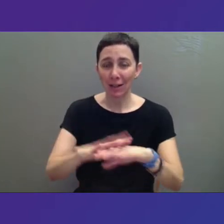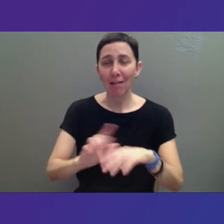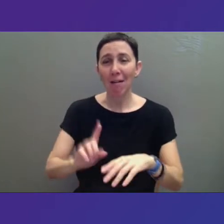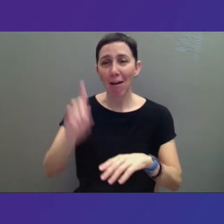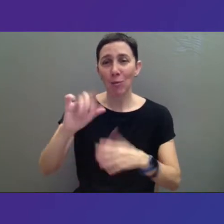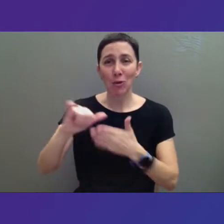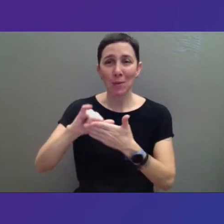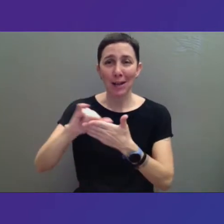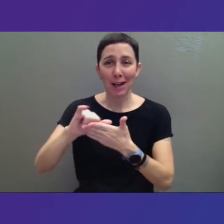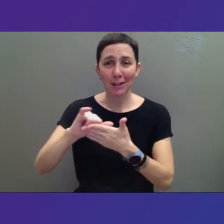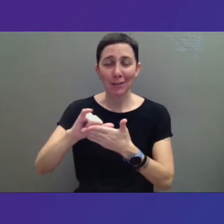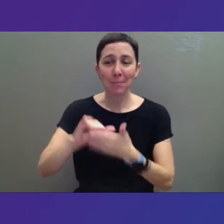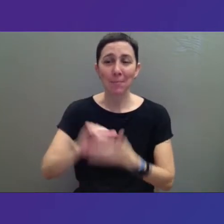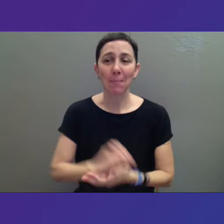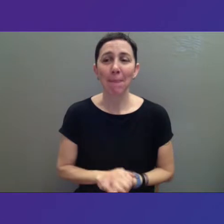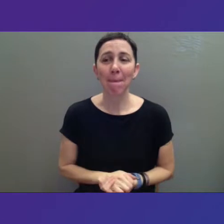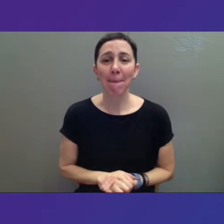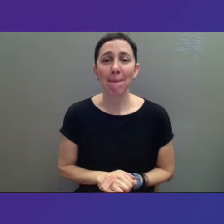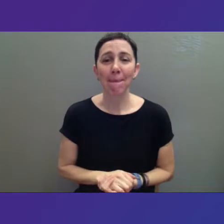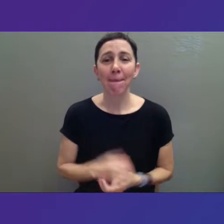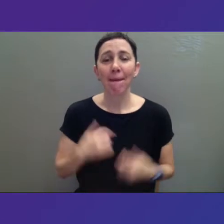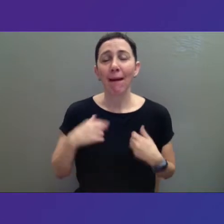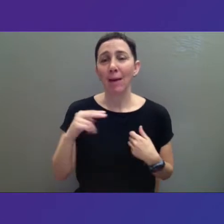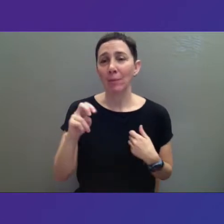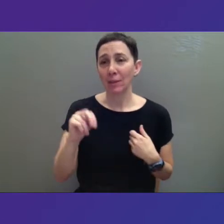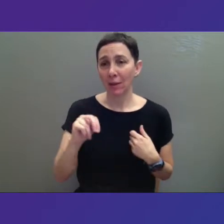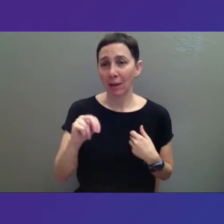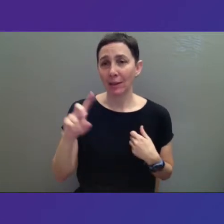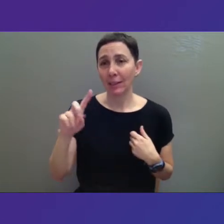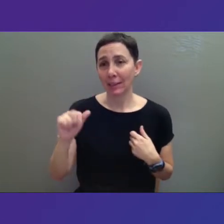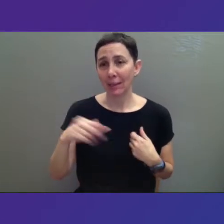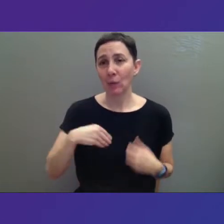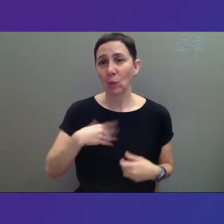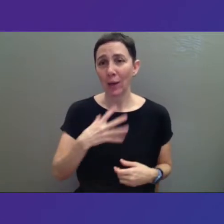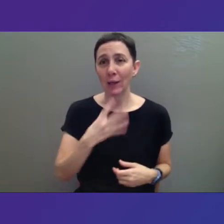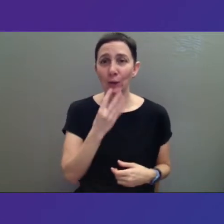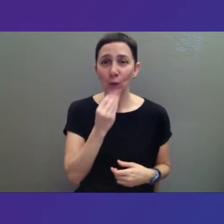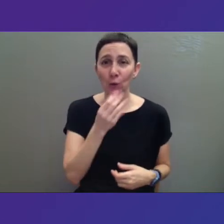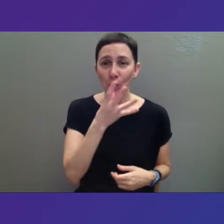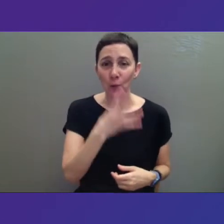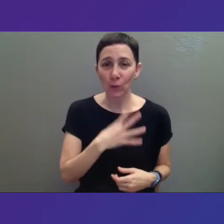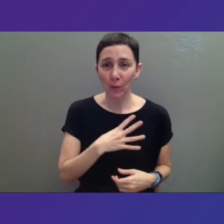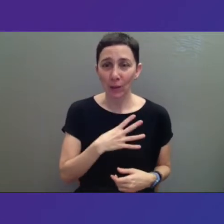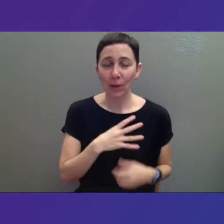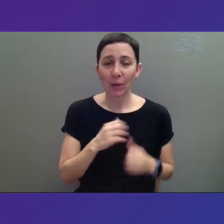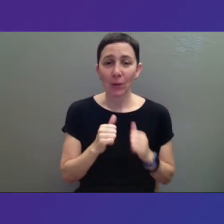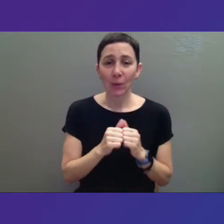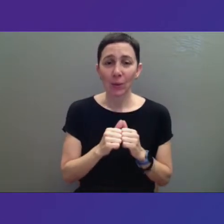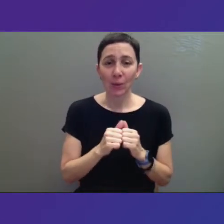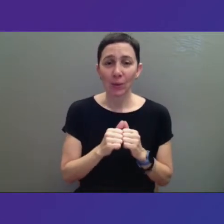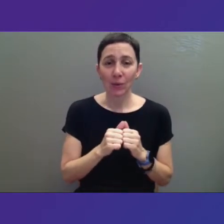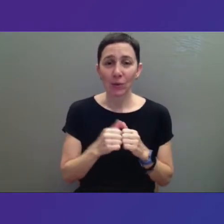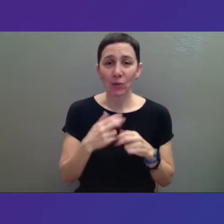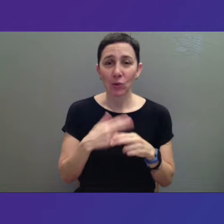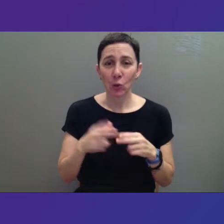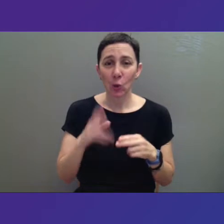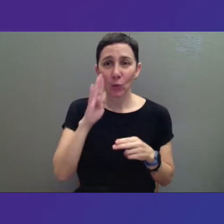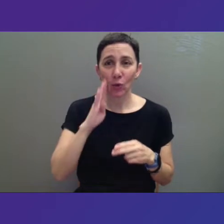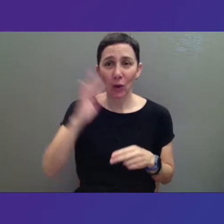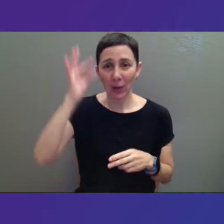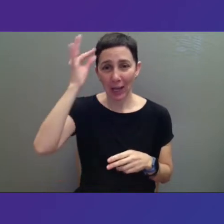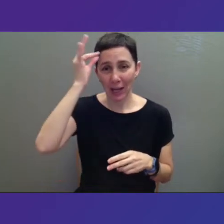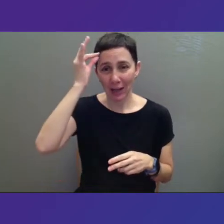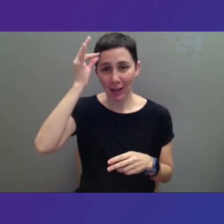Manhattan. And I am a non-disabled white Jewish woman with very short brown hair